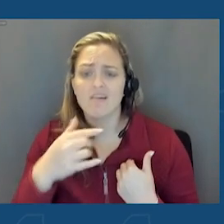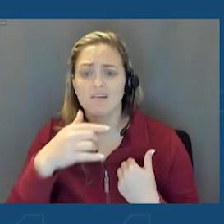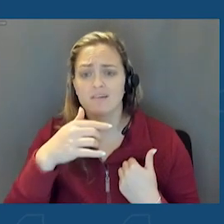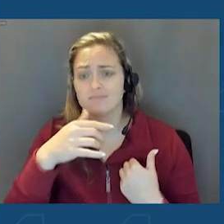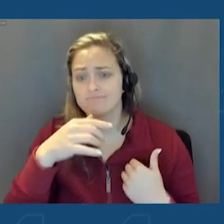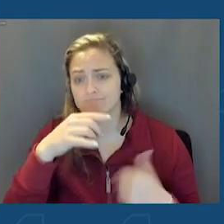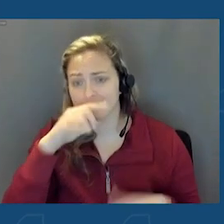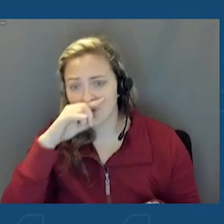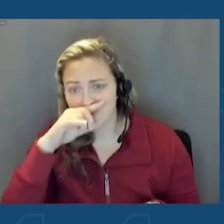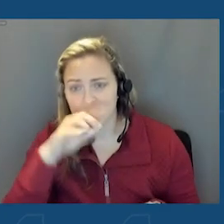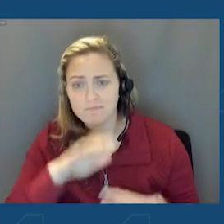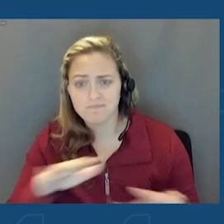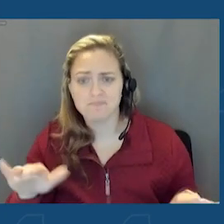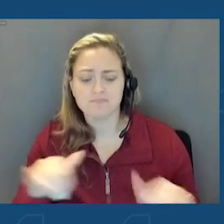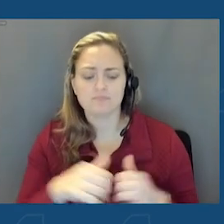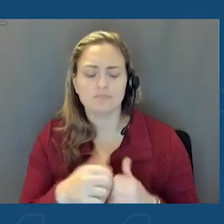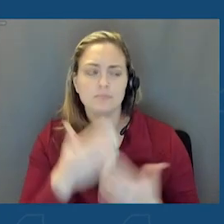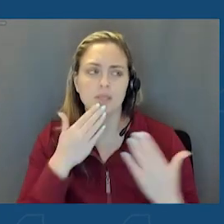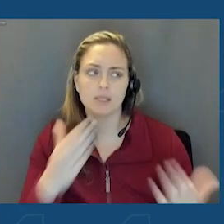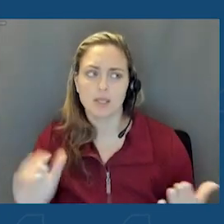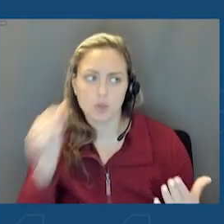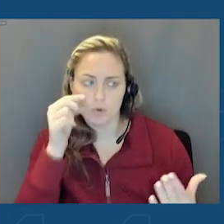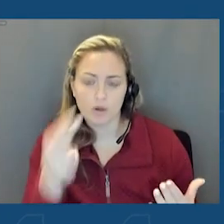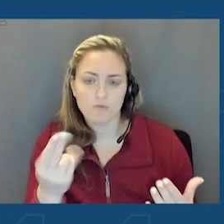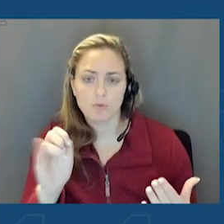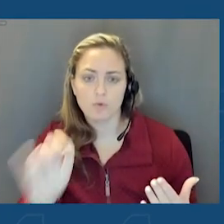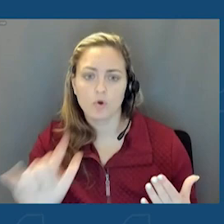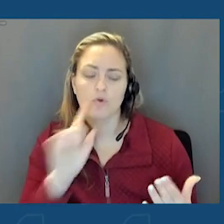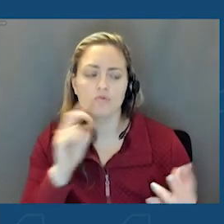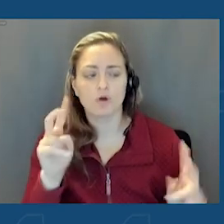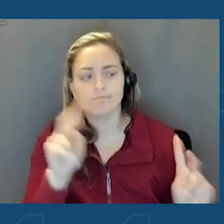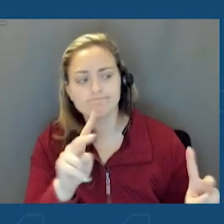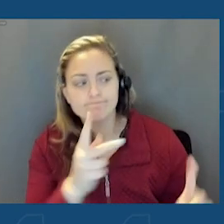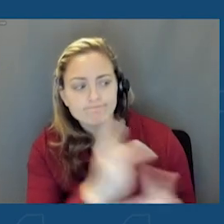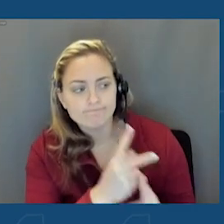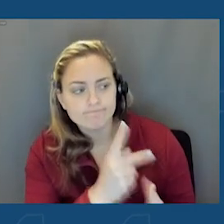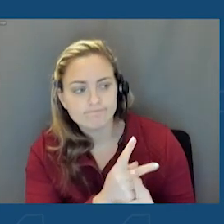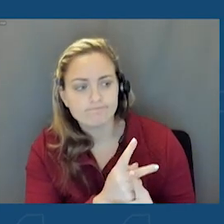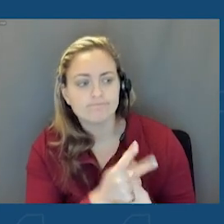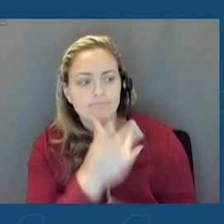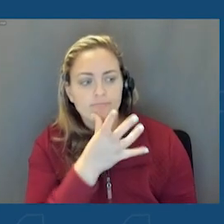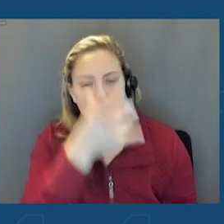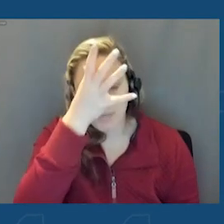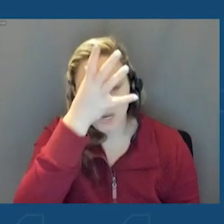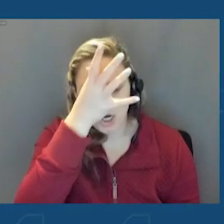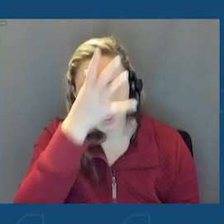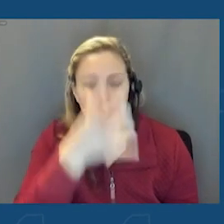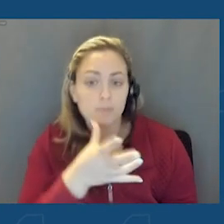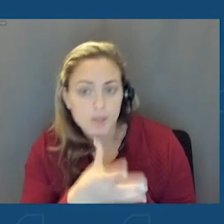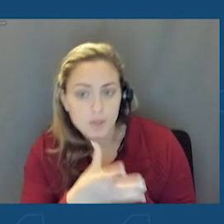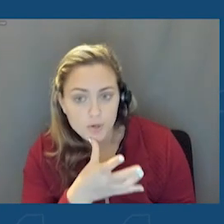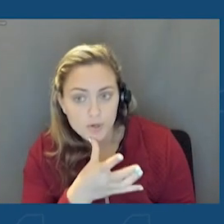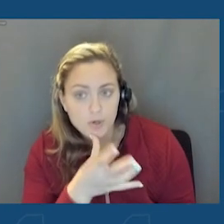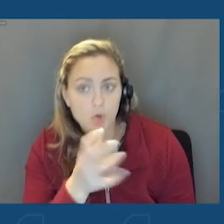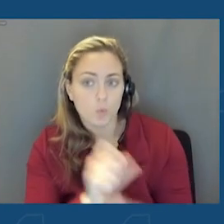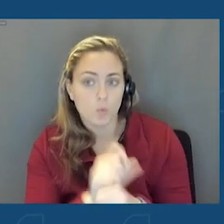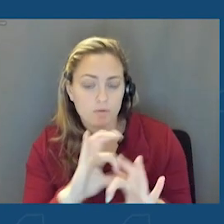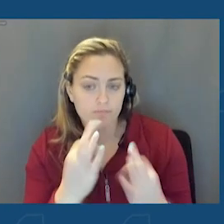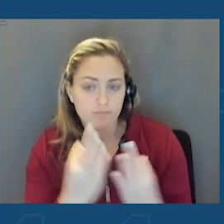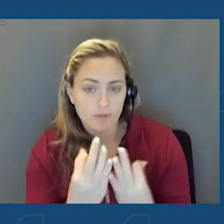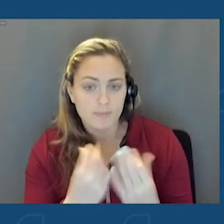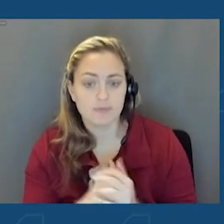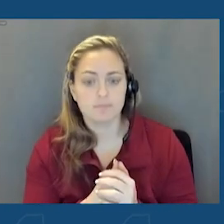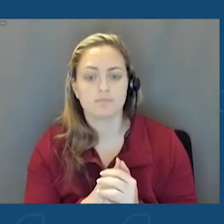Thank you, Governor Hochul, for looking out for parents, mothers, and working family,